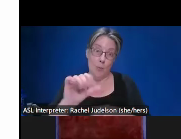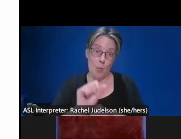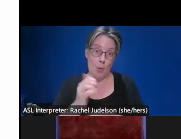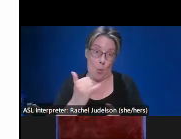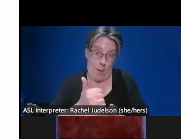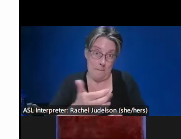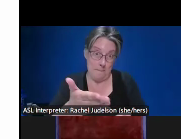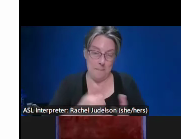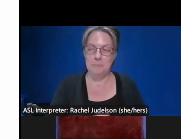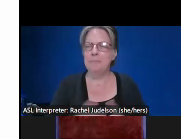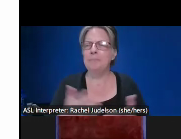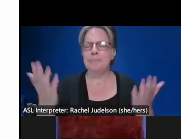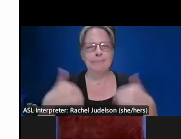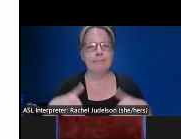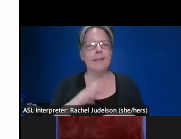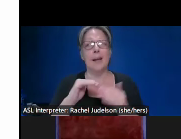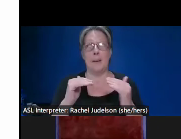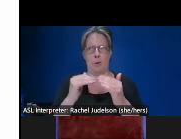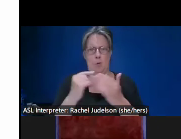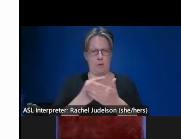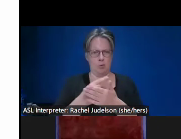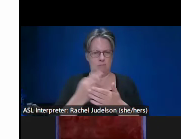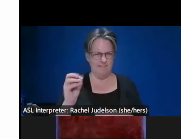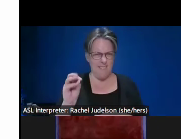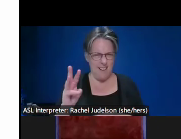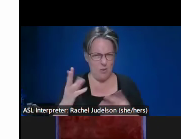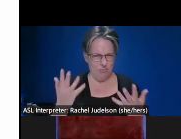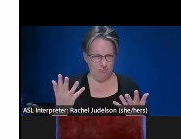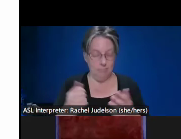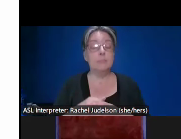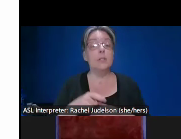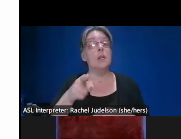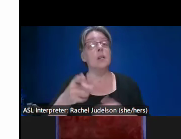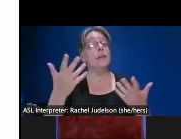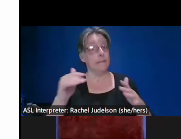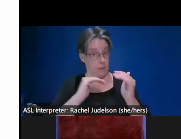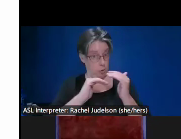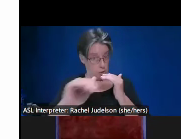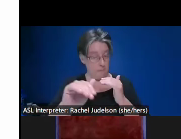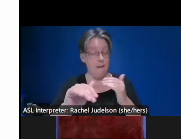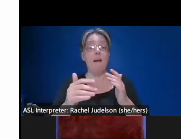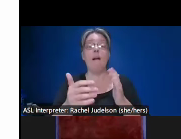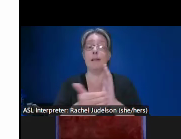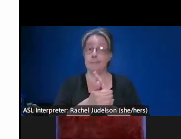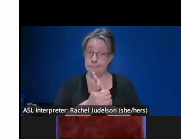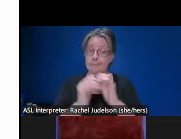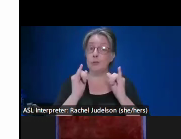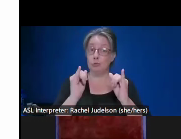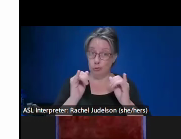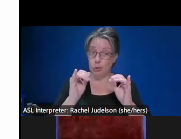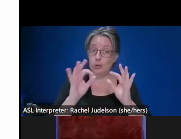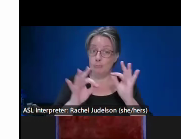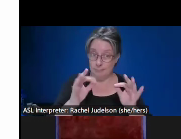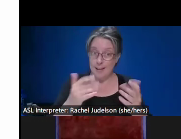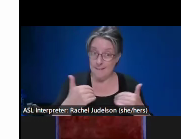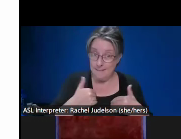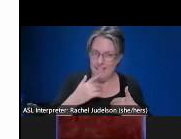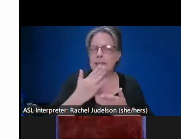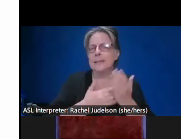So how do you go about doing the review? Well, there are instructions that should have been sent to you by email. There are some sample